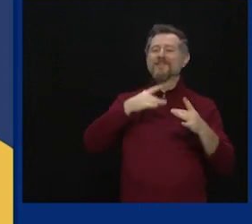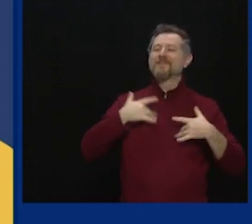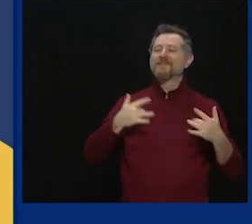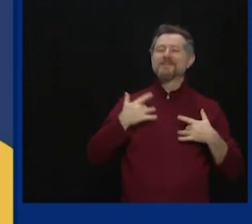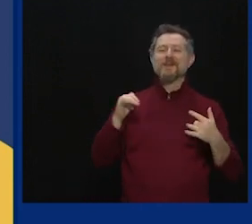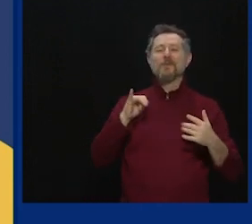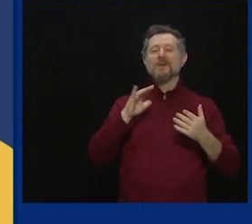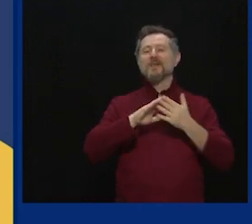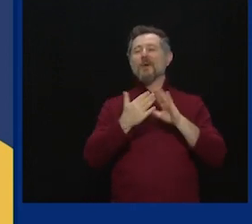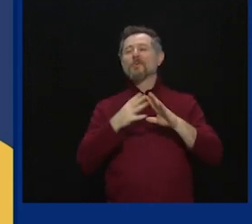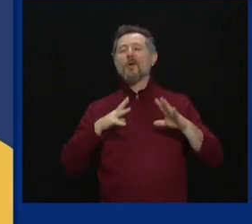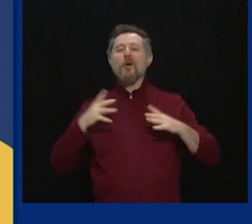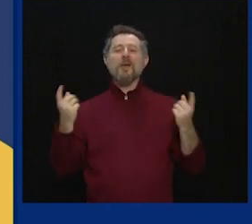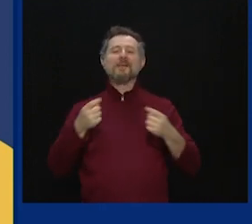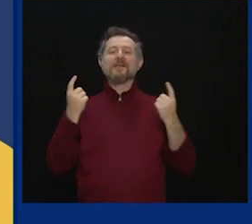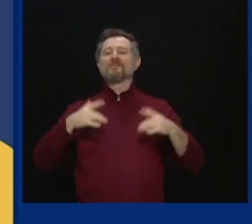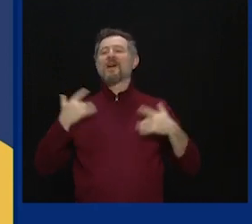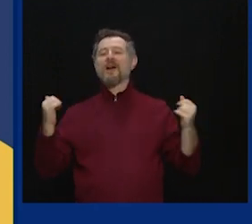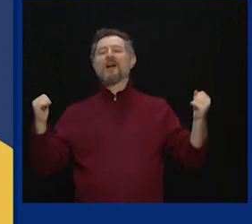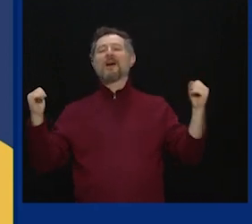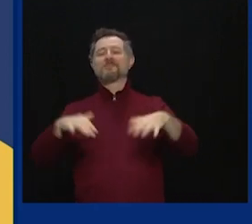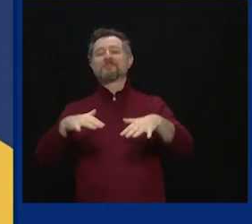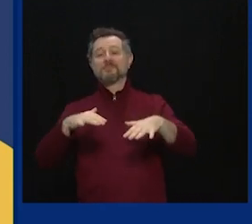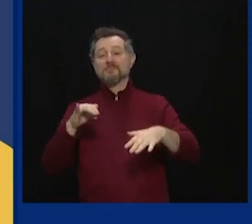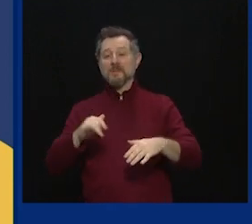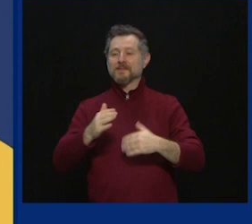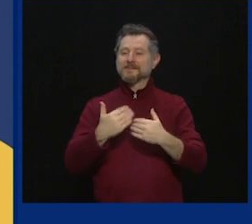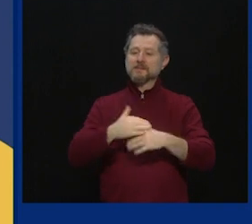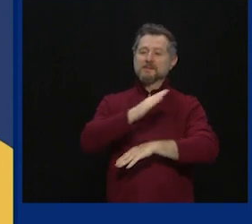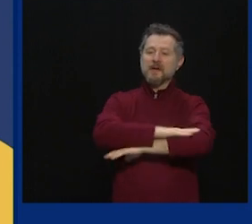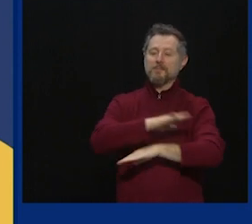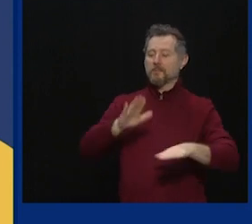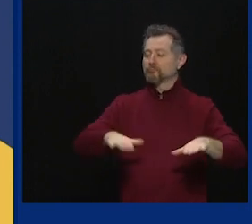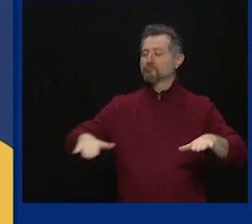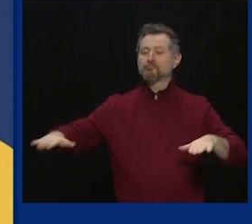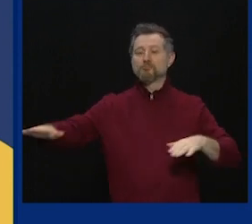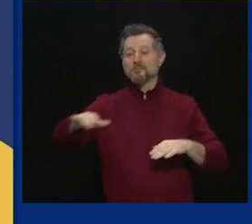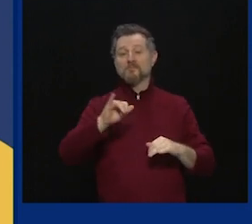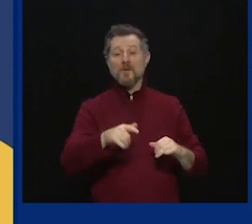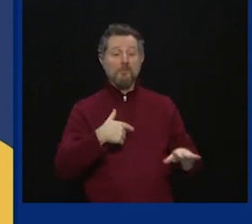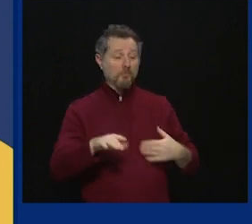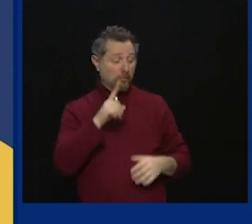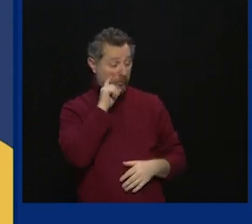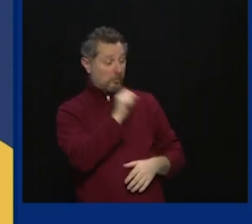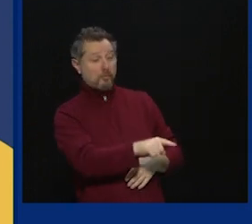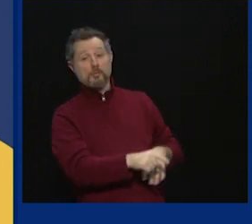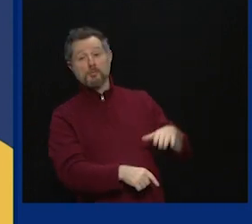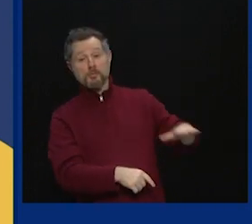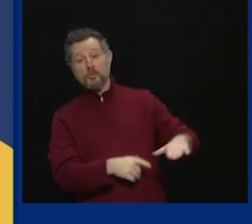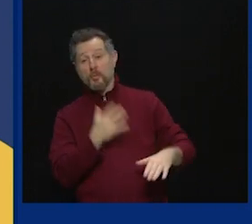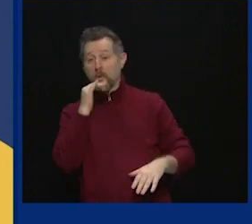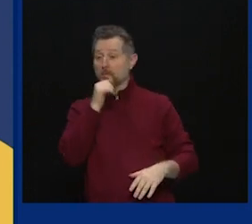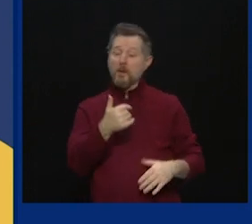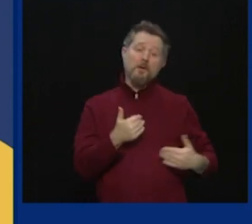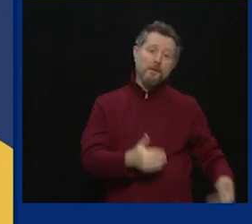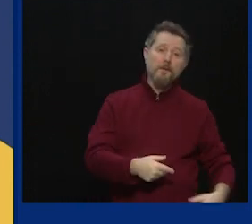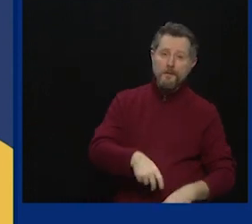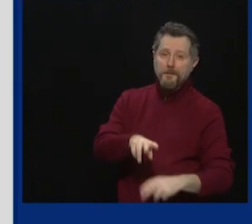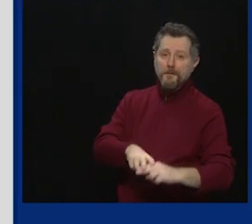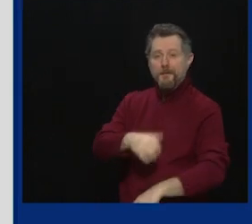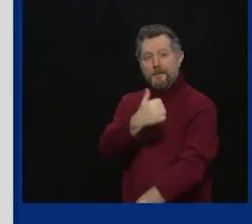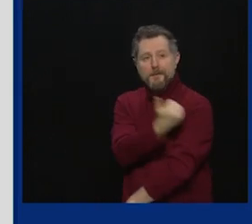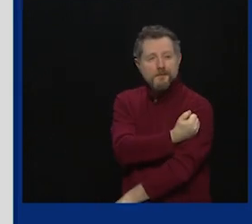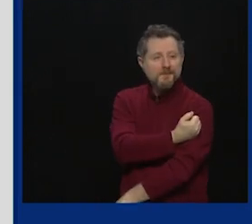access where they just walk by somebody and say, yeah, why not? Why don't I just get this done? And while the kids are there, they can as well. So we've scheduled these all over the state, and we continue to ramp them